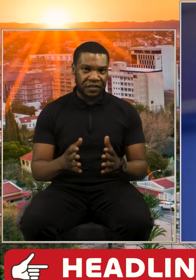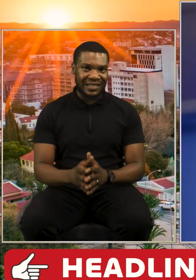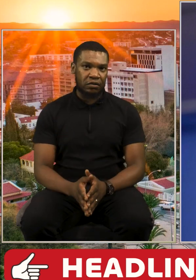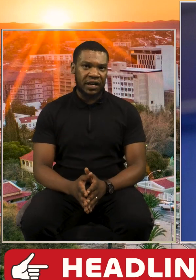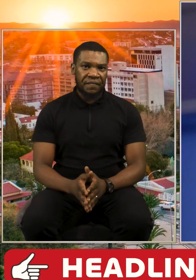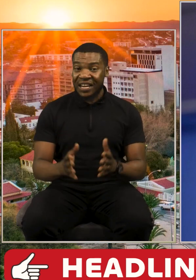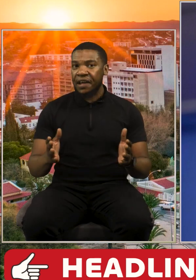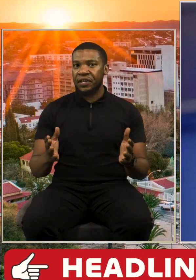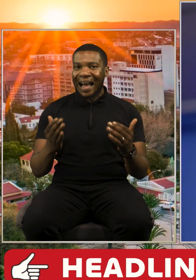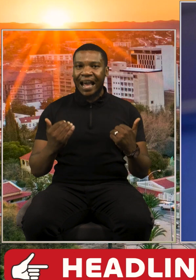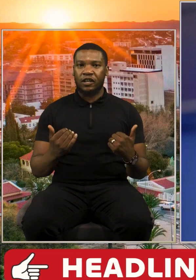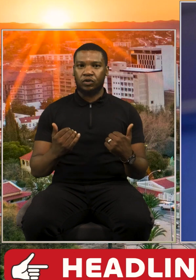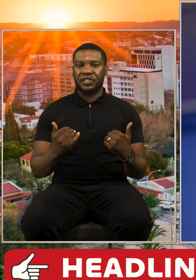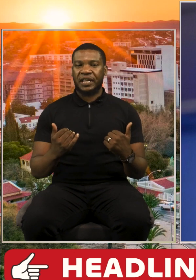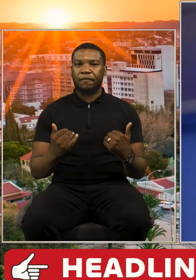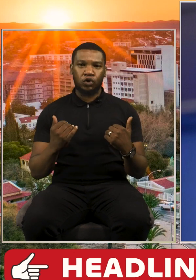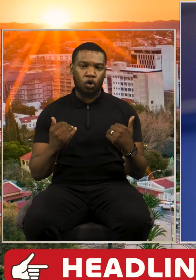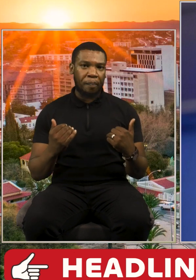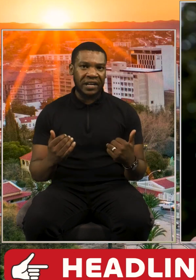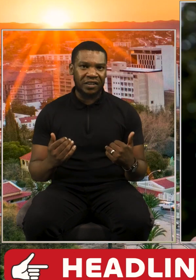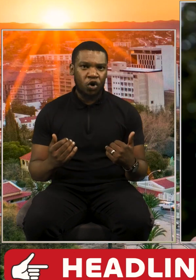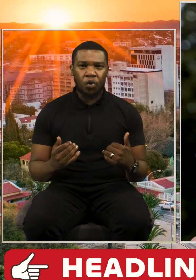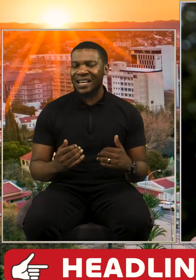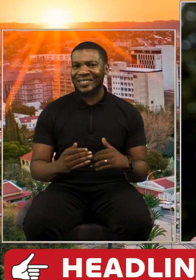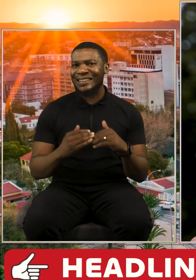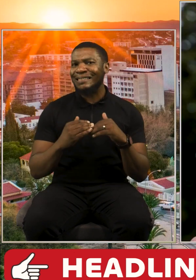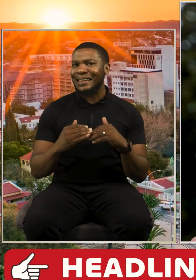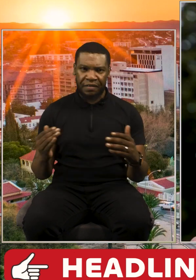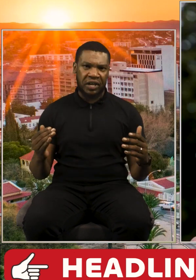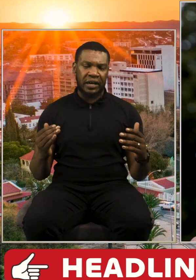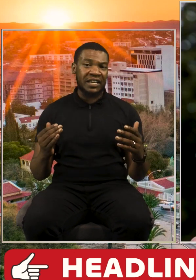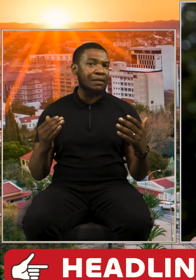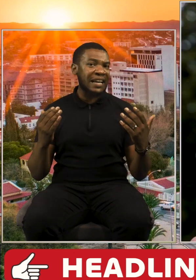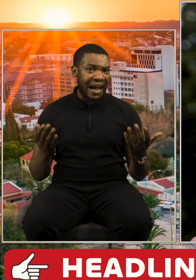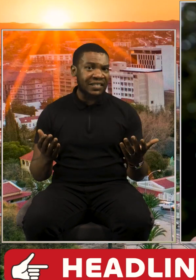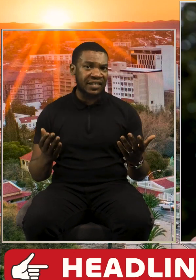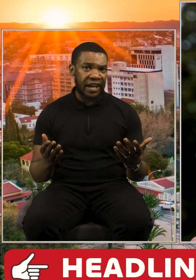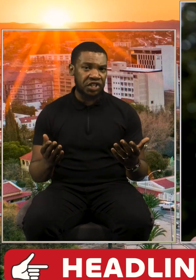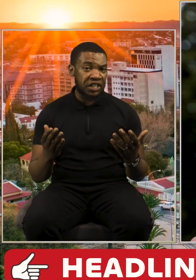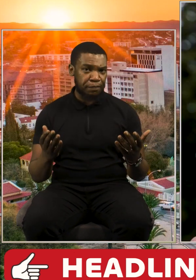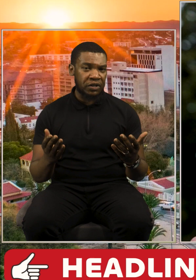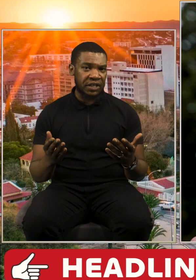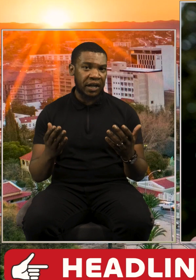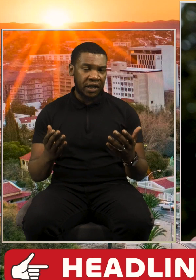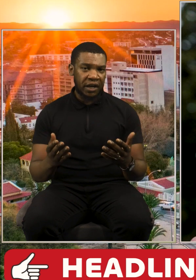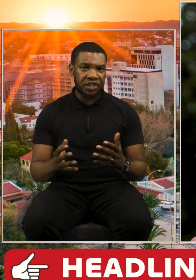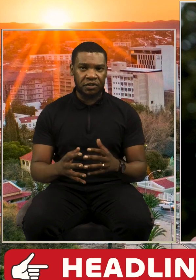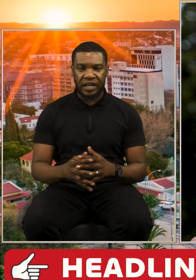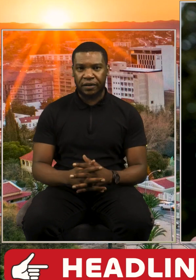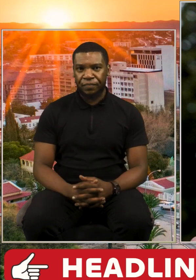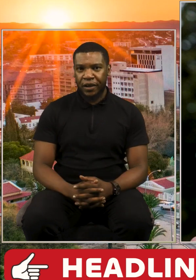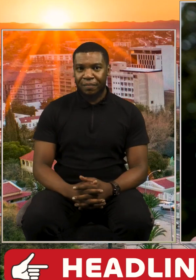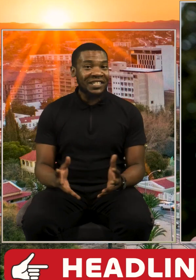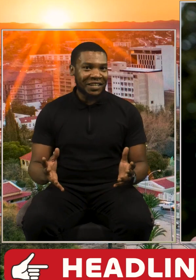benefit of the doubt, then I think I can do the same for Joe Biden, who has done nothing except act his age and sponsor a